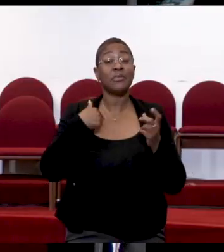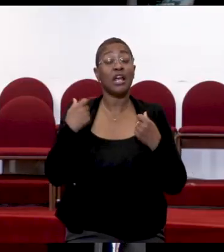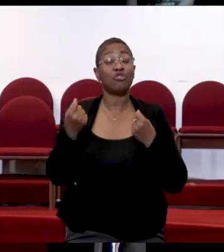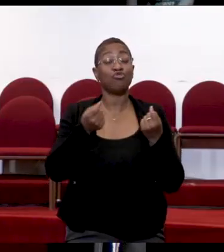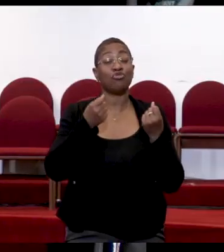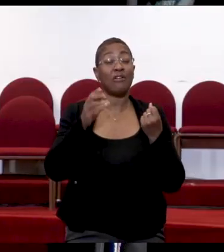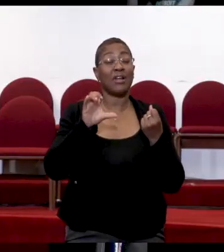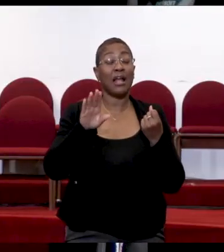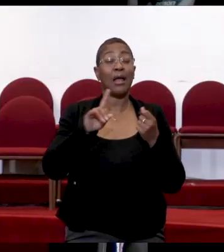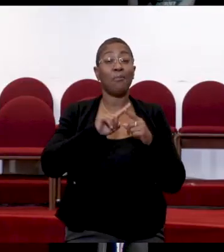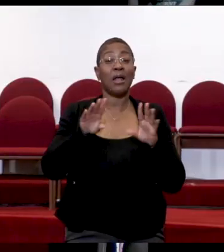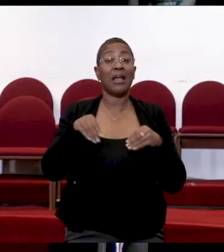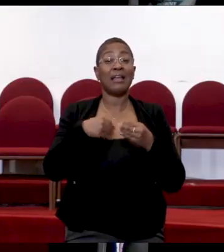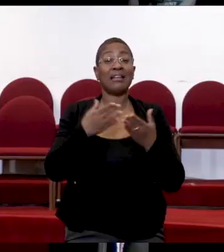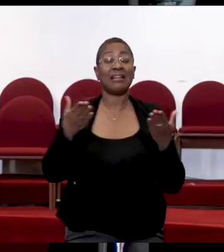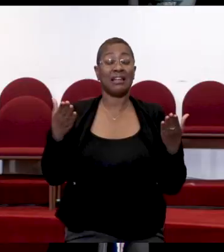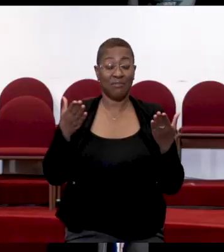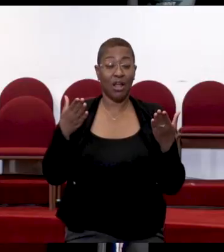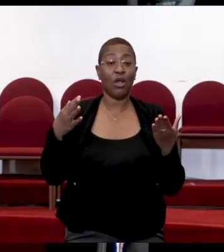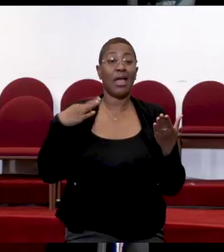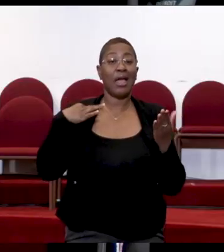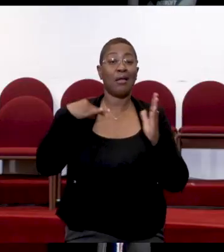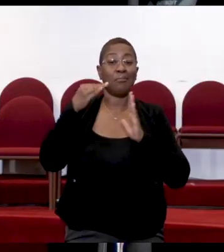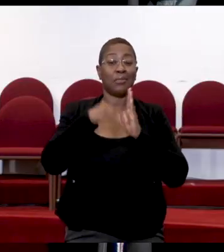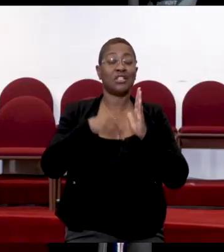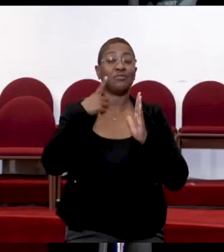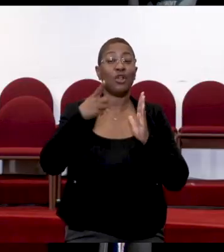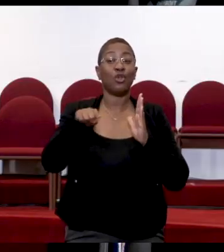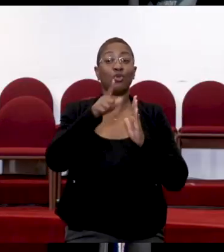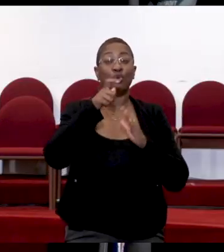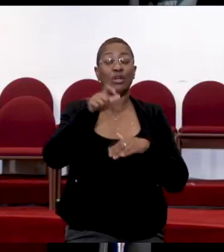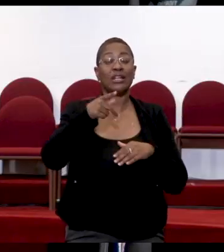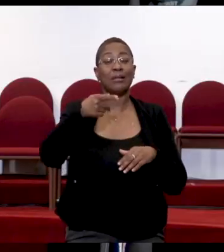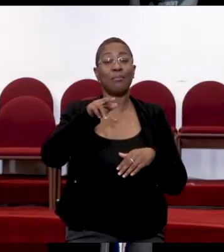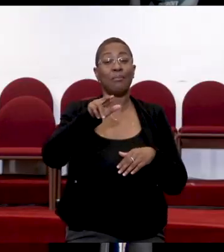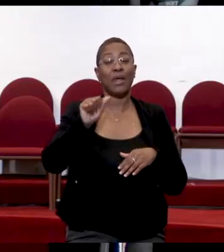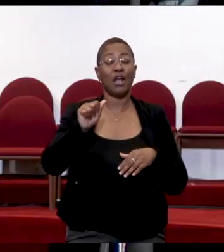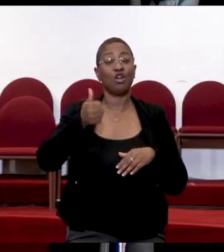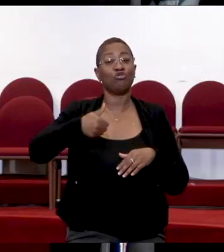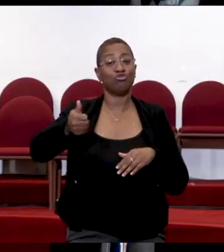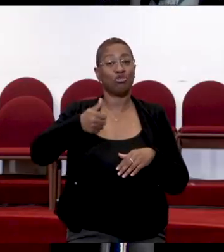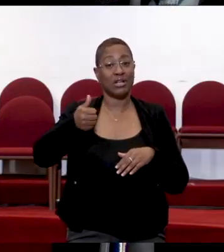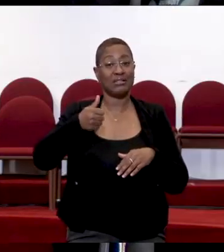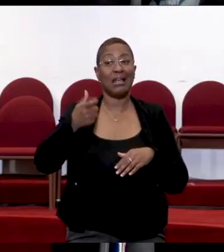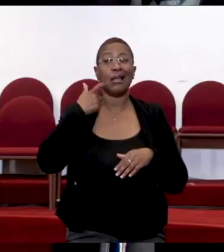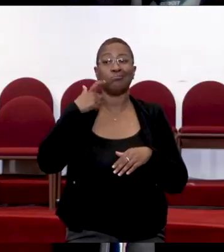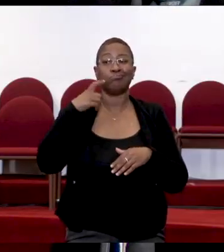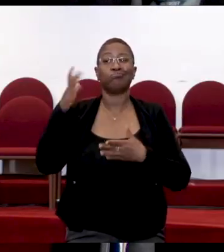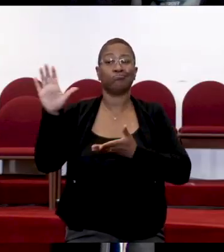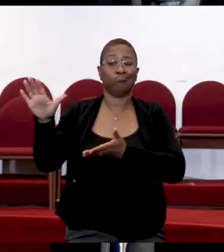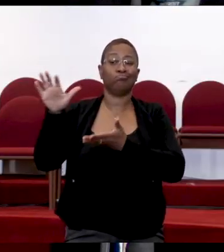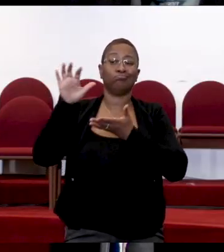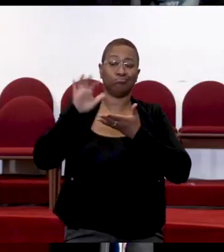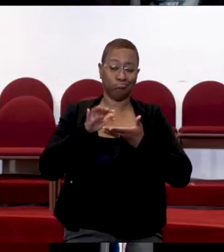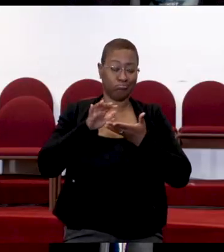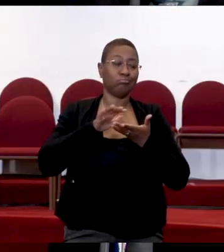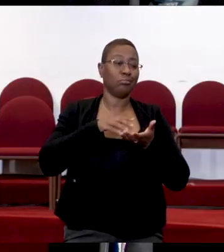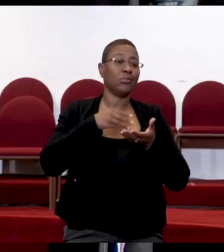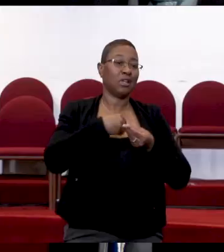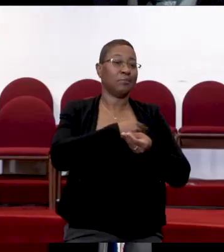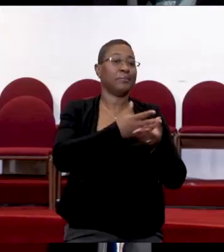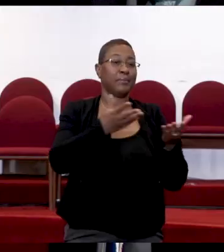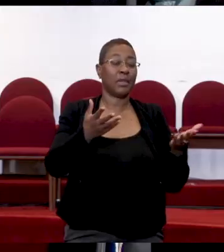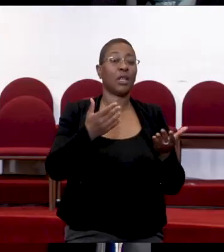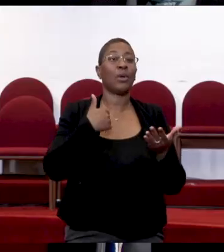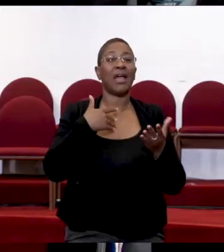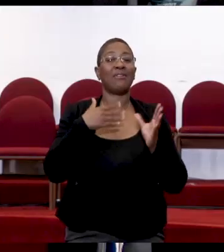out the applications for paratransit when I see people that are in need for it. He just gave me another boatload of that. And we have some meetings and